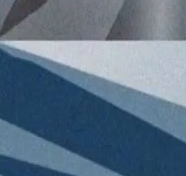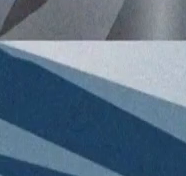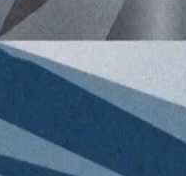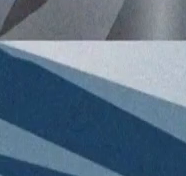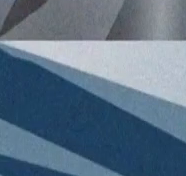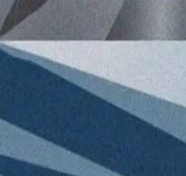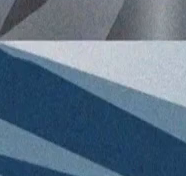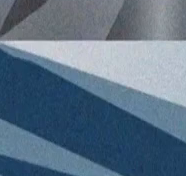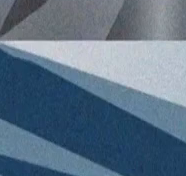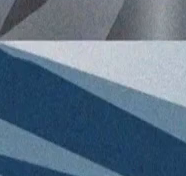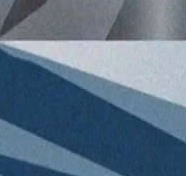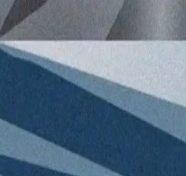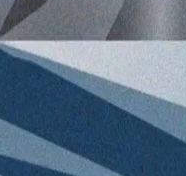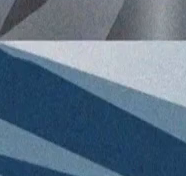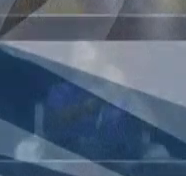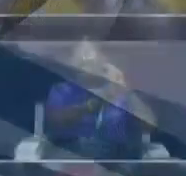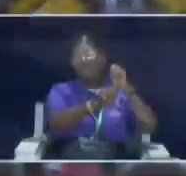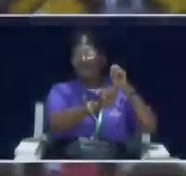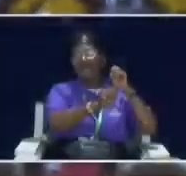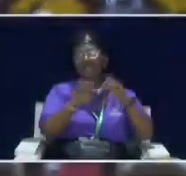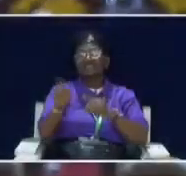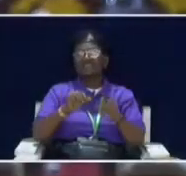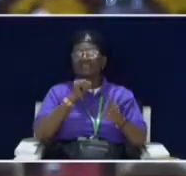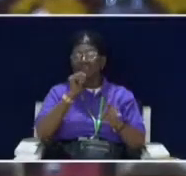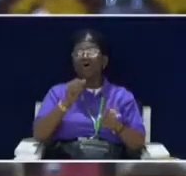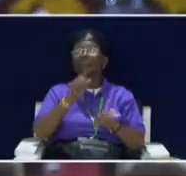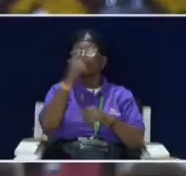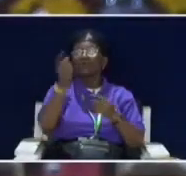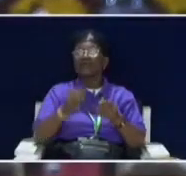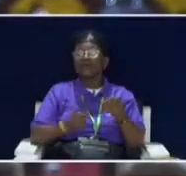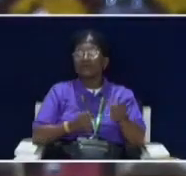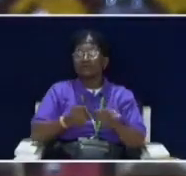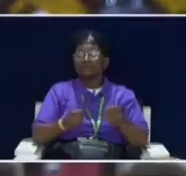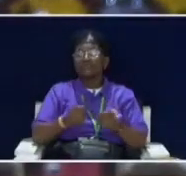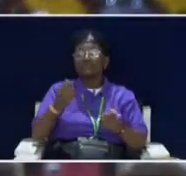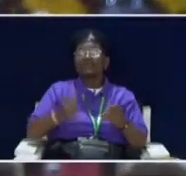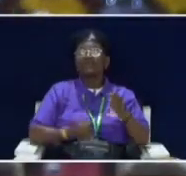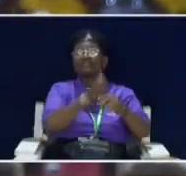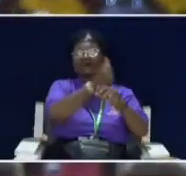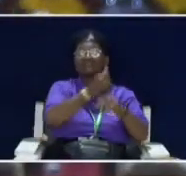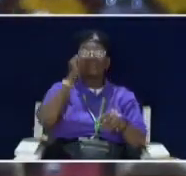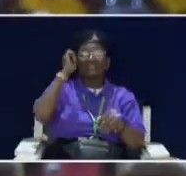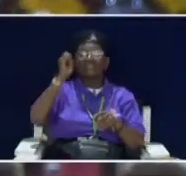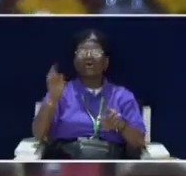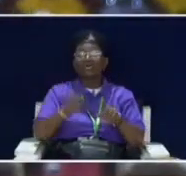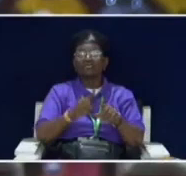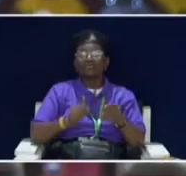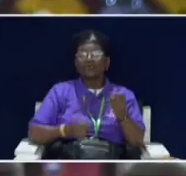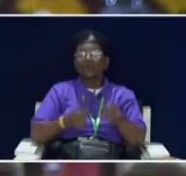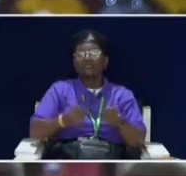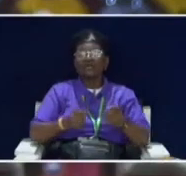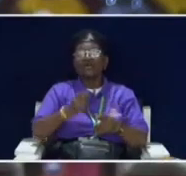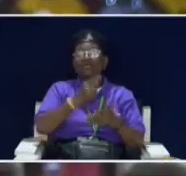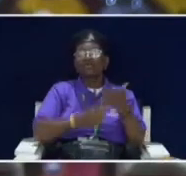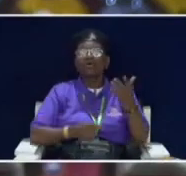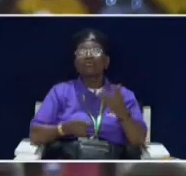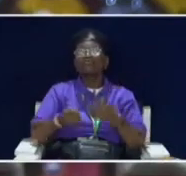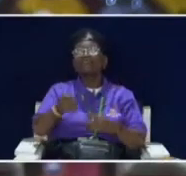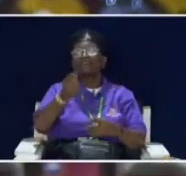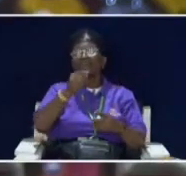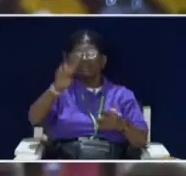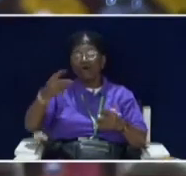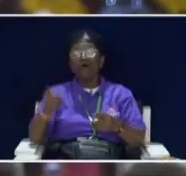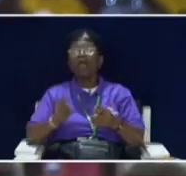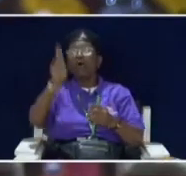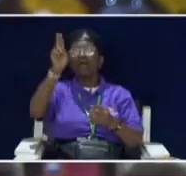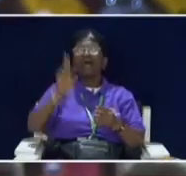2. Elijah did not only dominate the mountain, he also controlled what was falling up and down from that